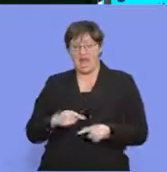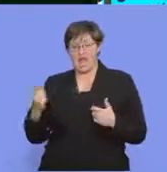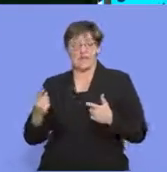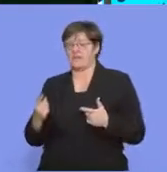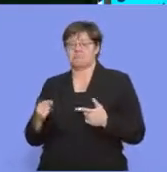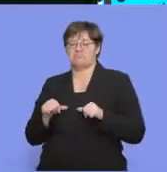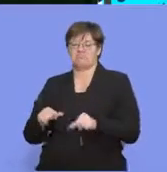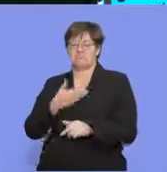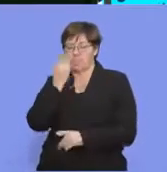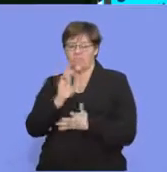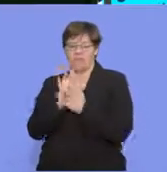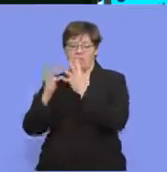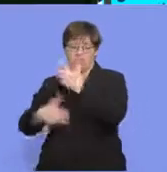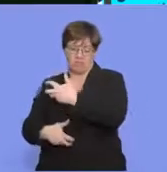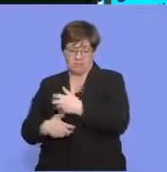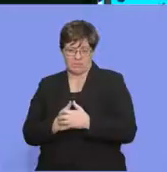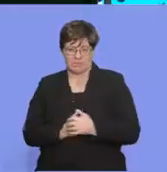right.